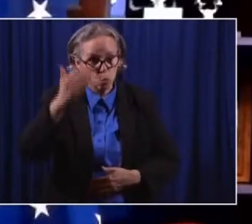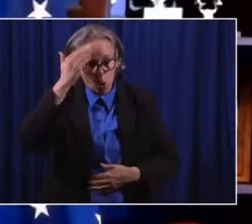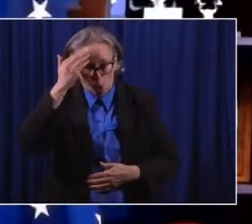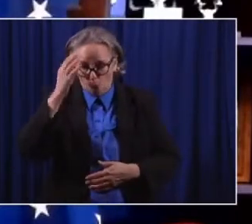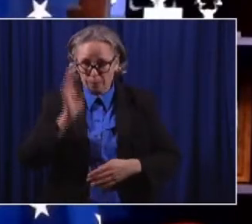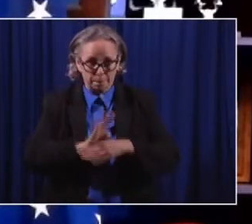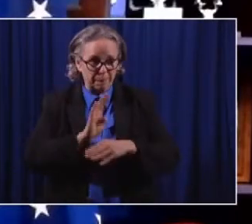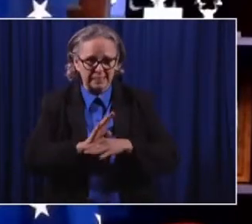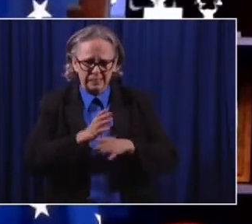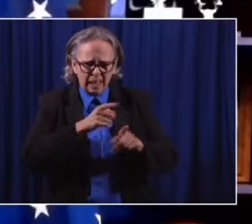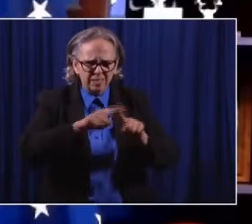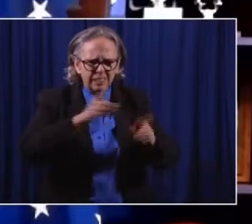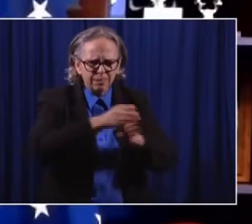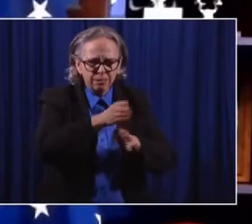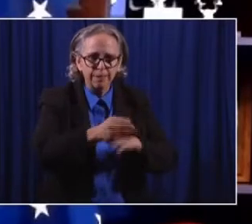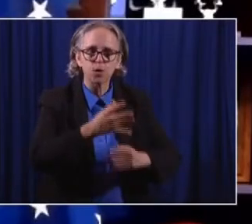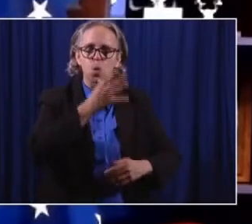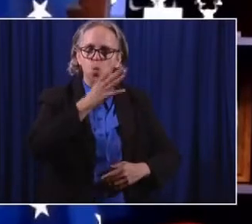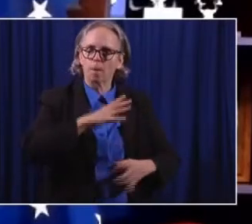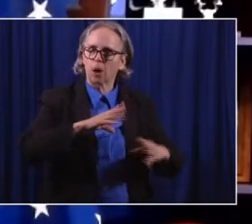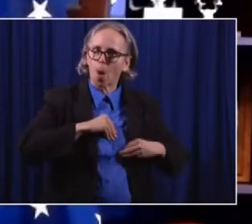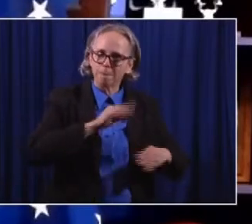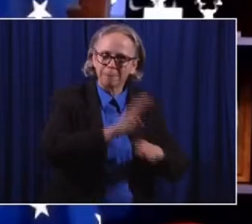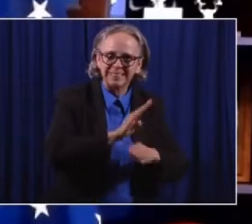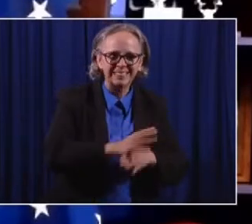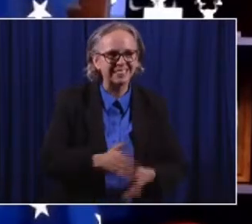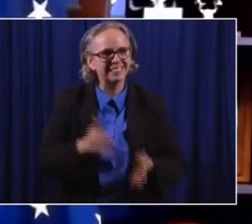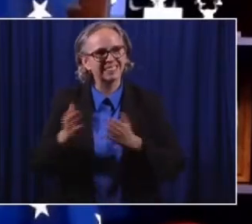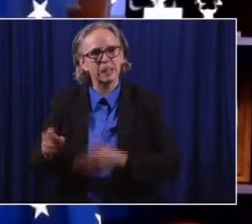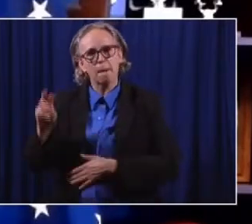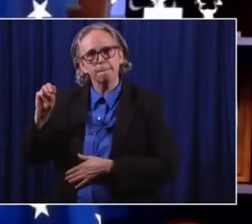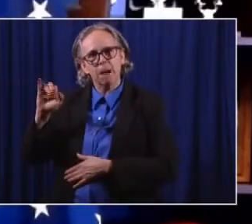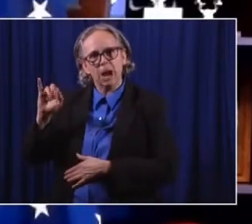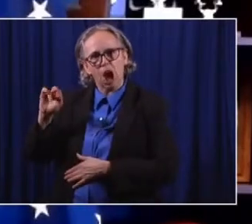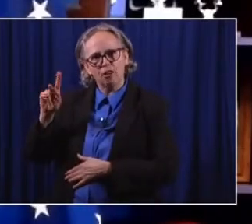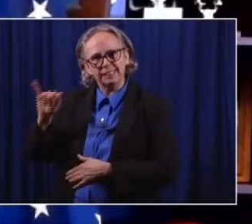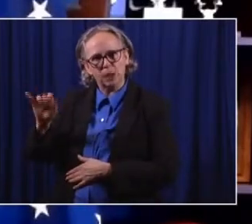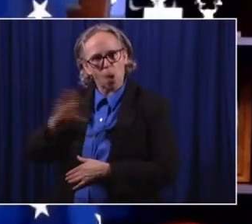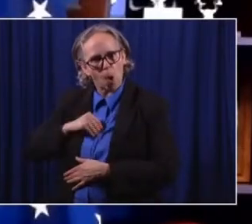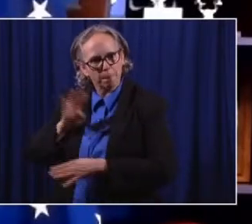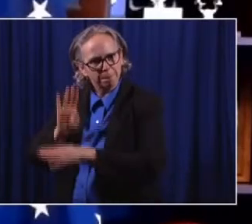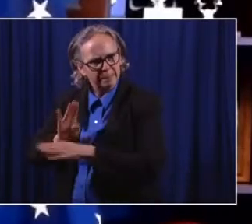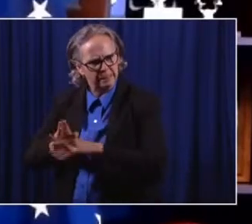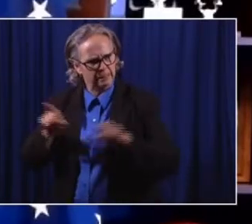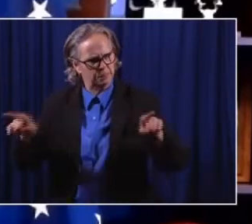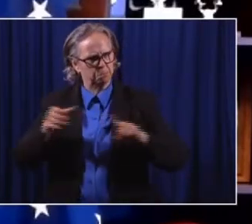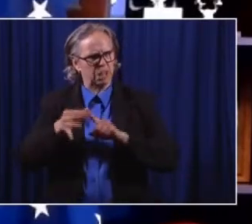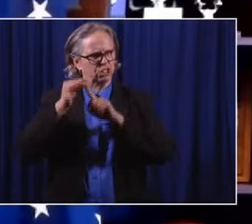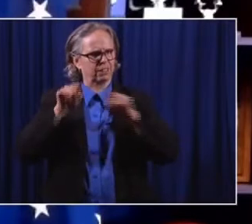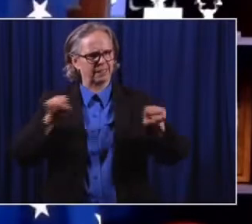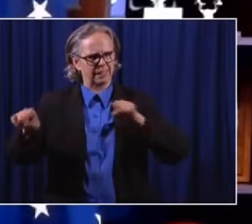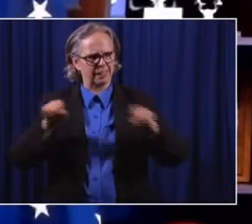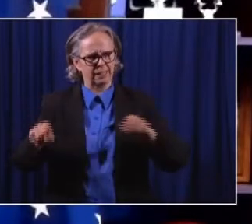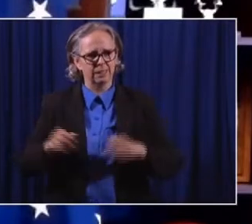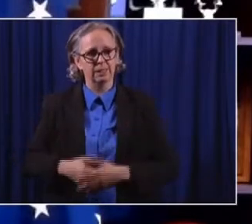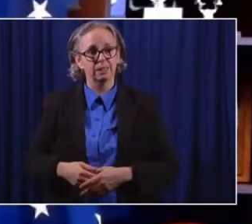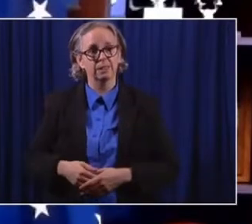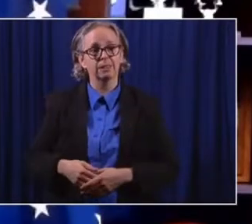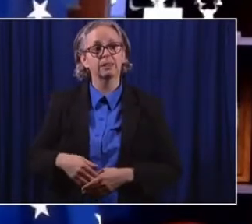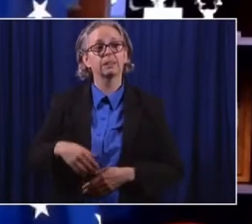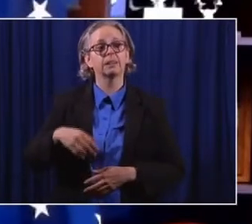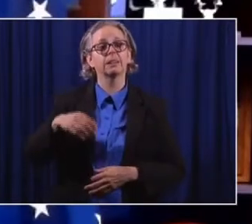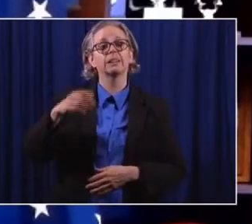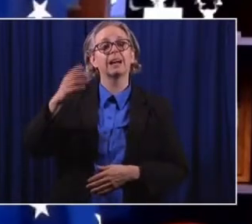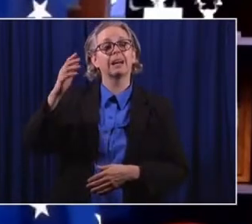and minority-owned businesses. But our Development Services Agency provides support for small